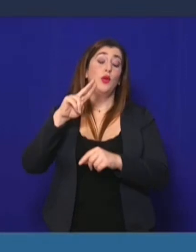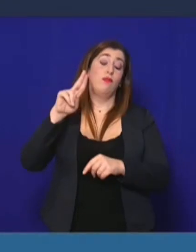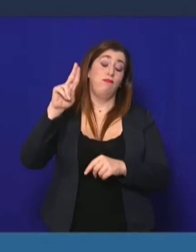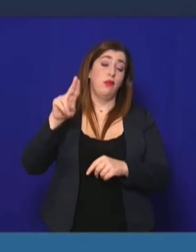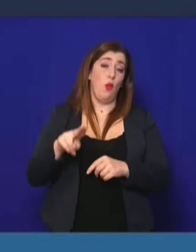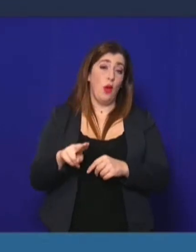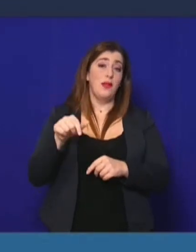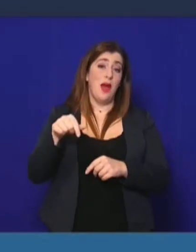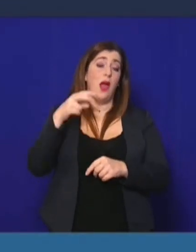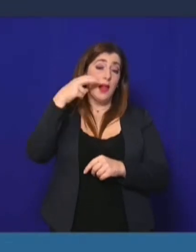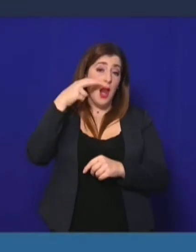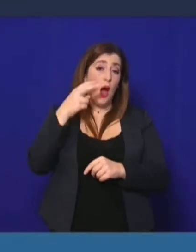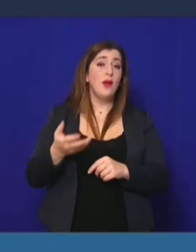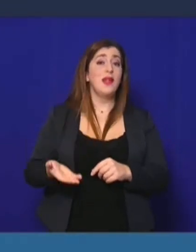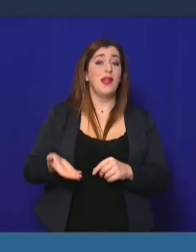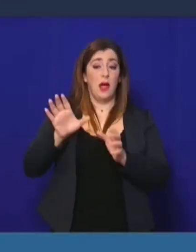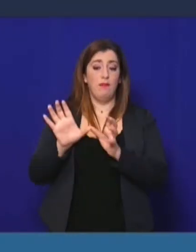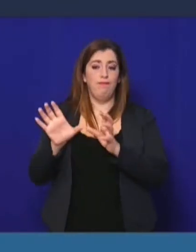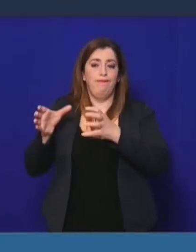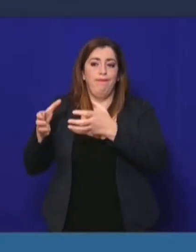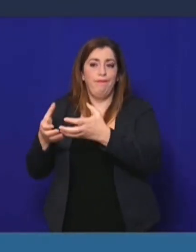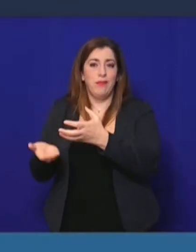issejna fuqha kienet li kellna